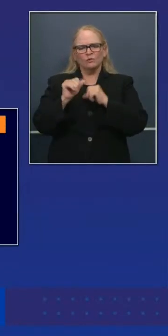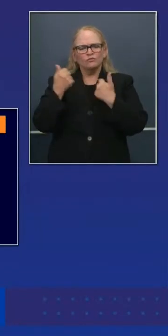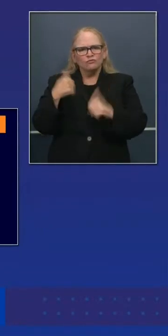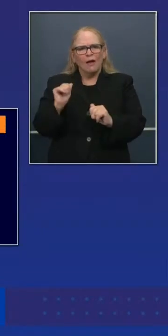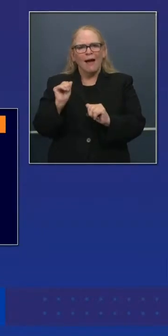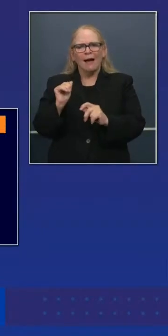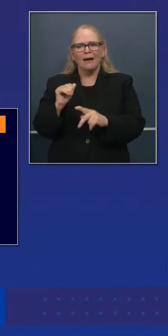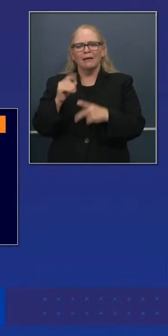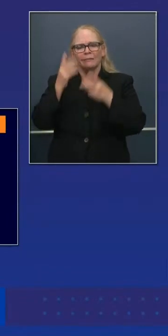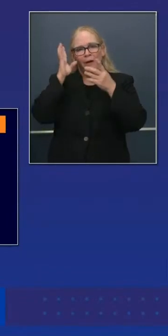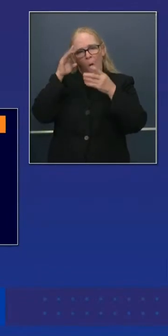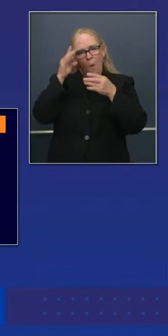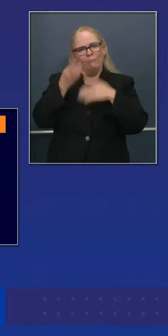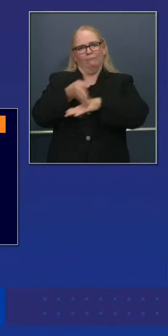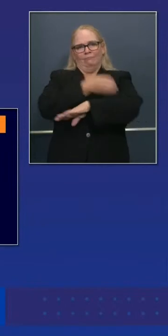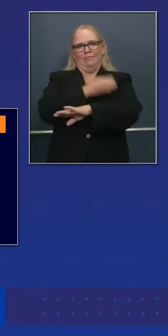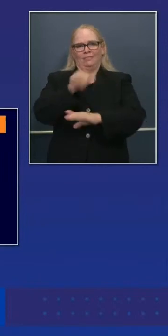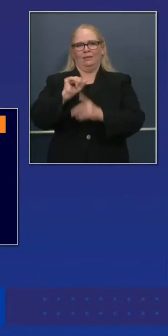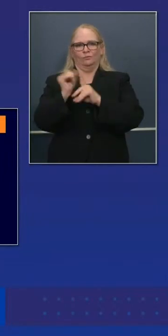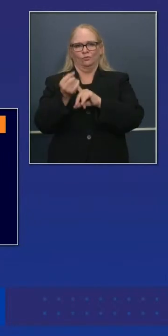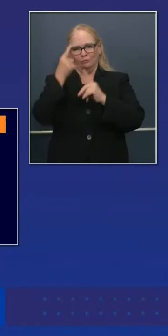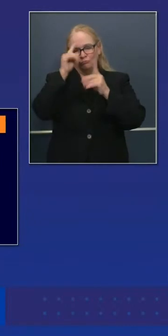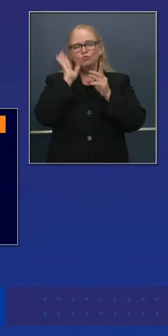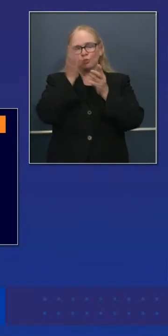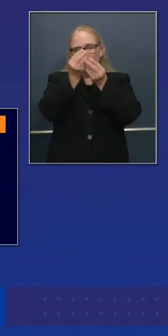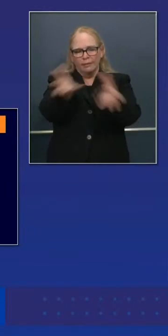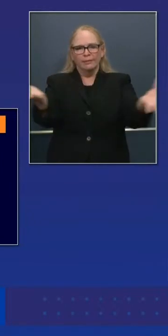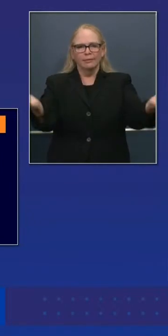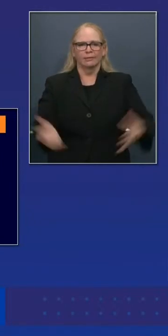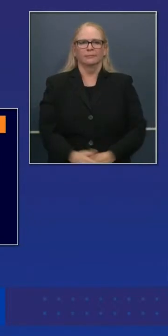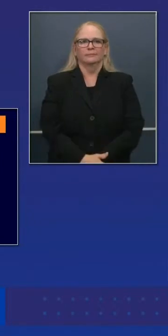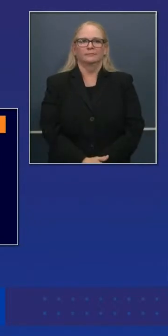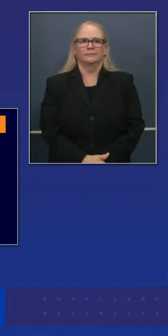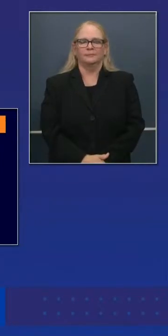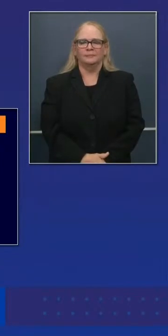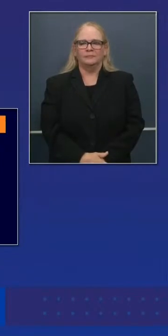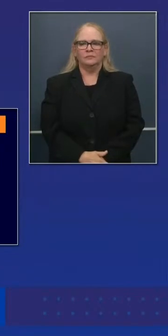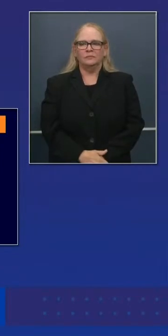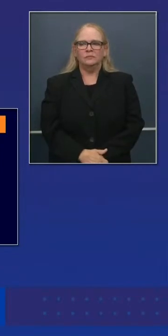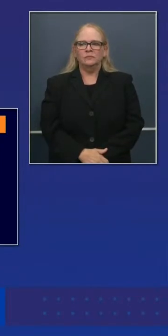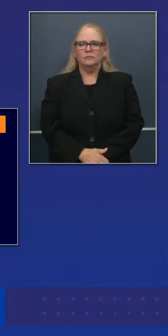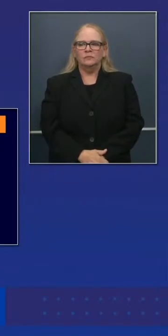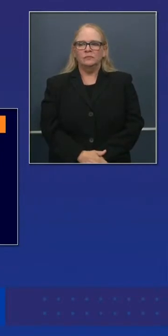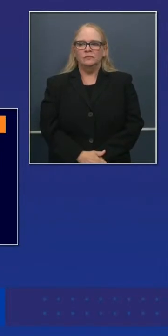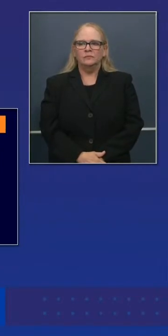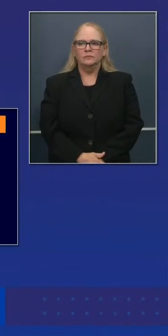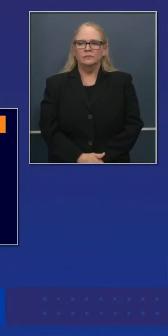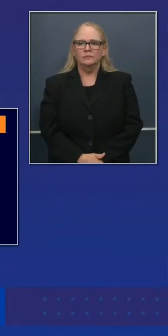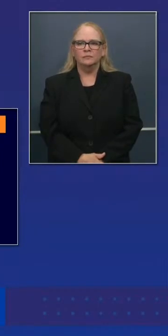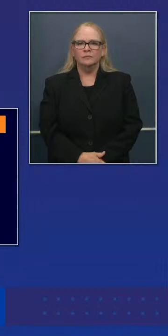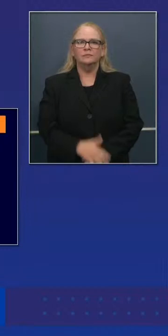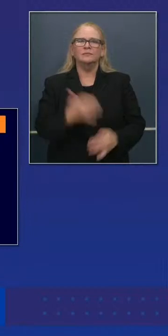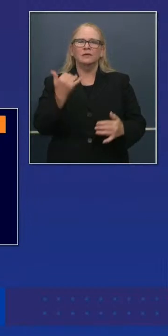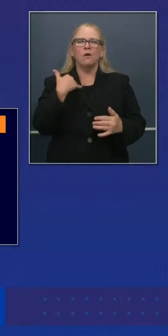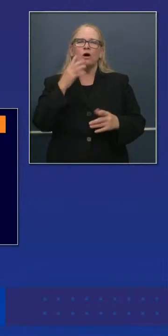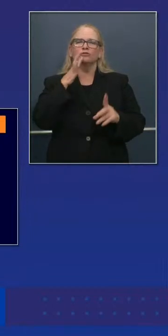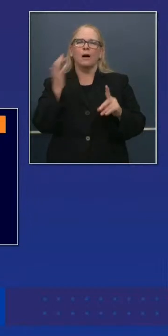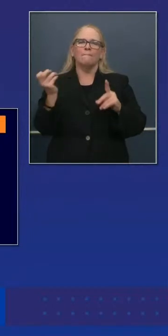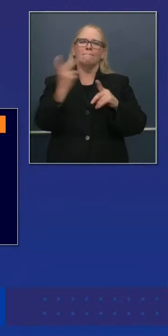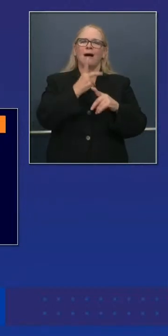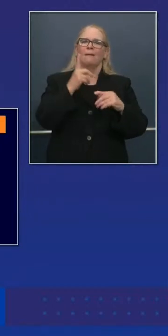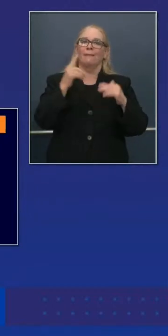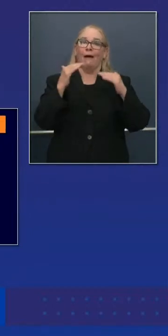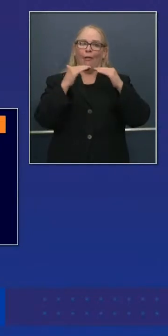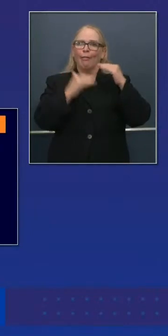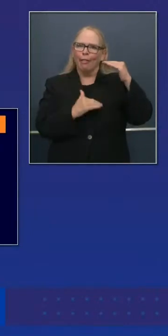of equity, I also want to make case that philanthropy has really begun to step up